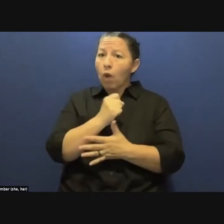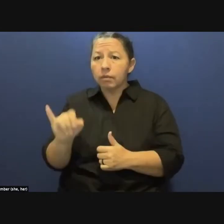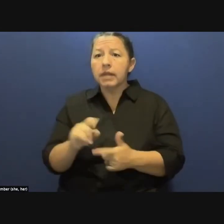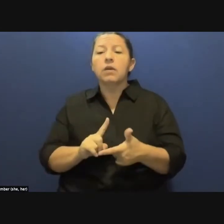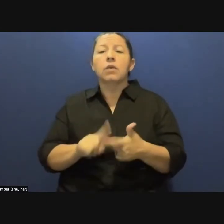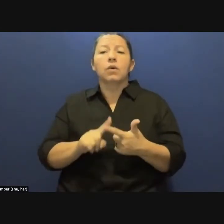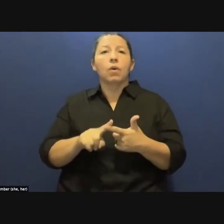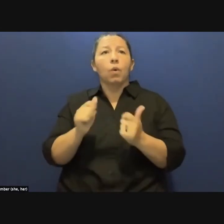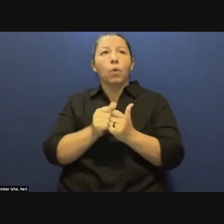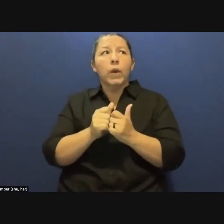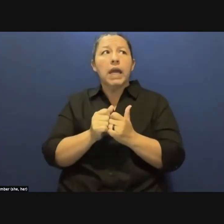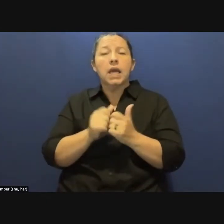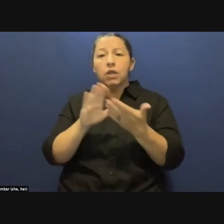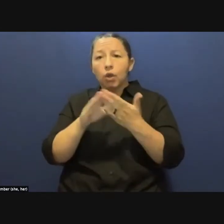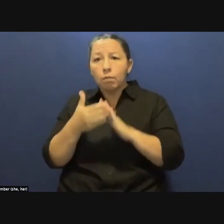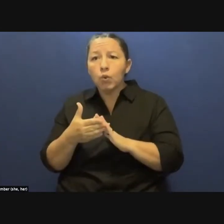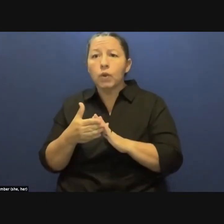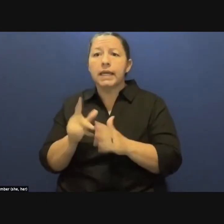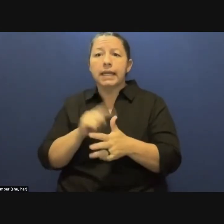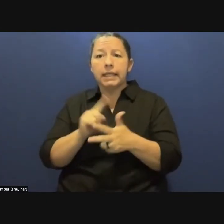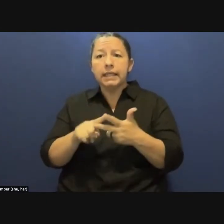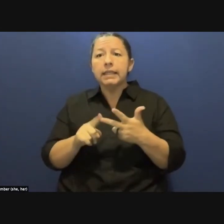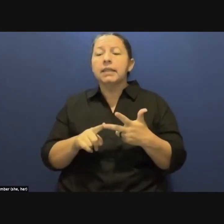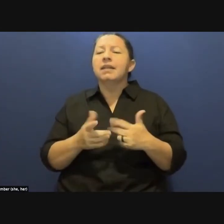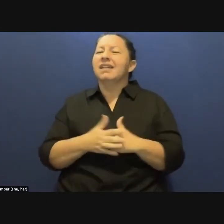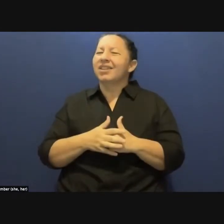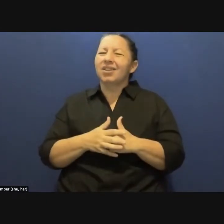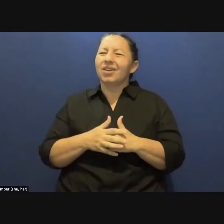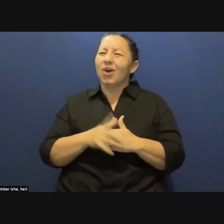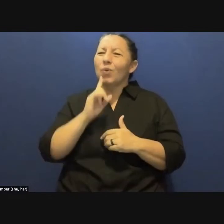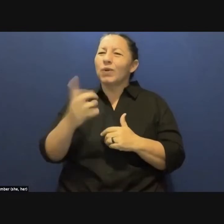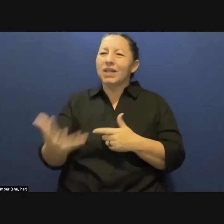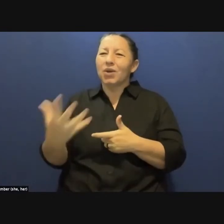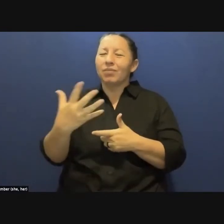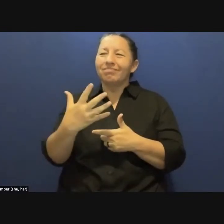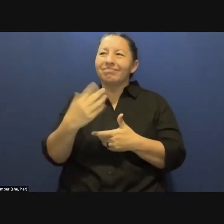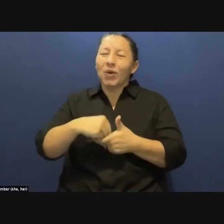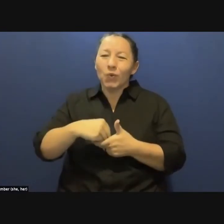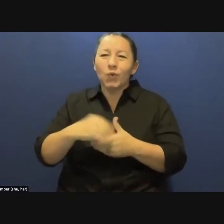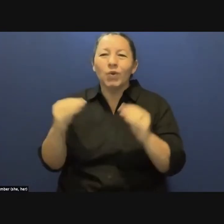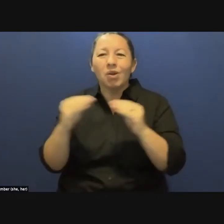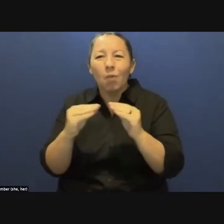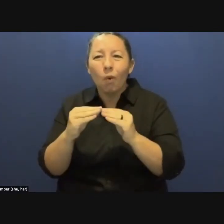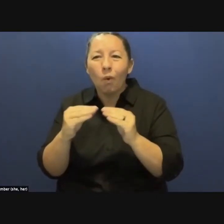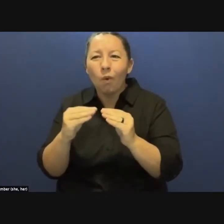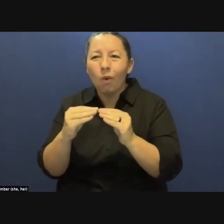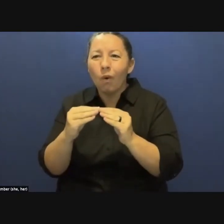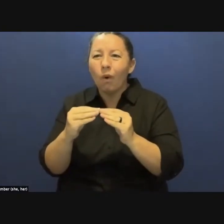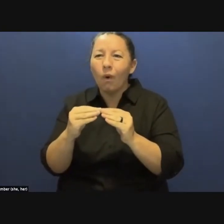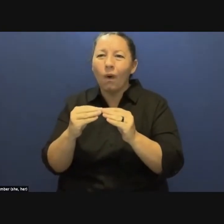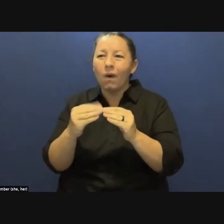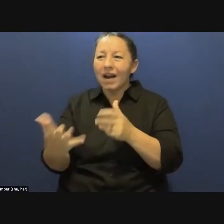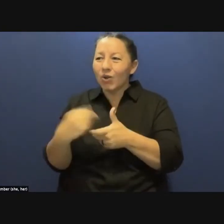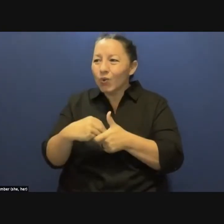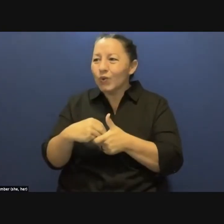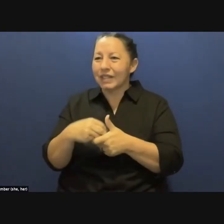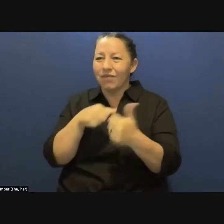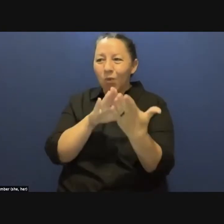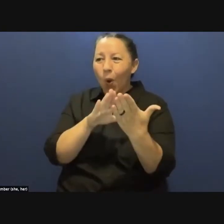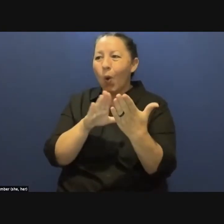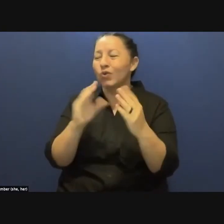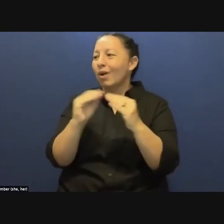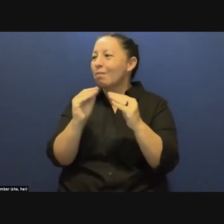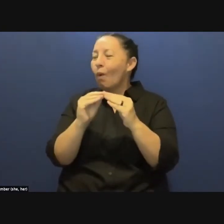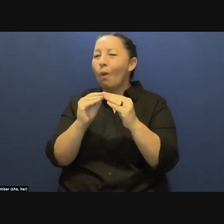community, that bringing in a more inclusive approach, bringing in a broader swath